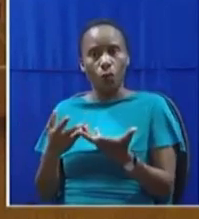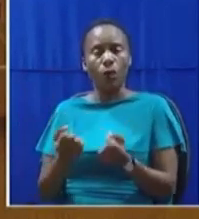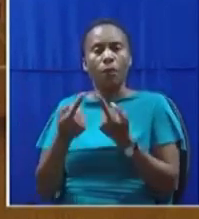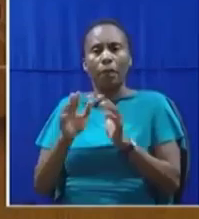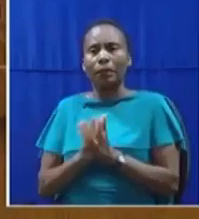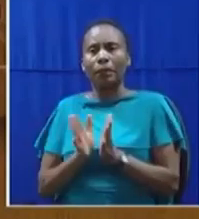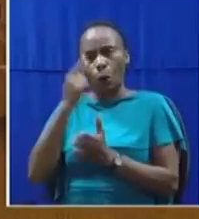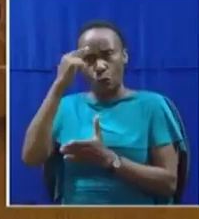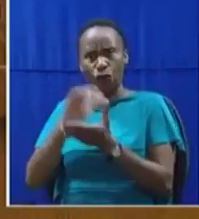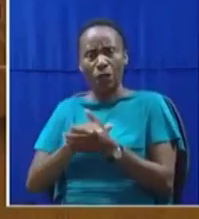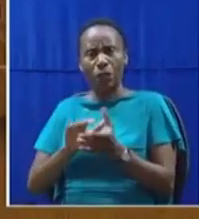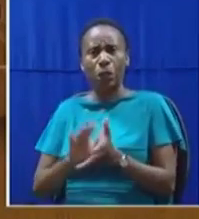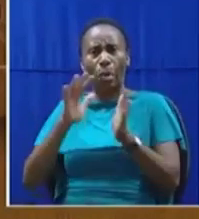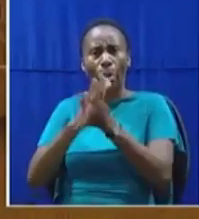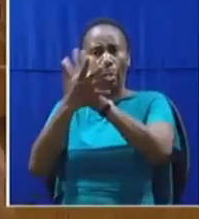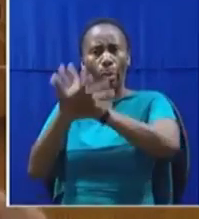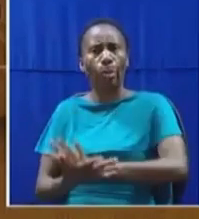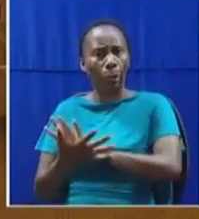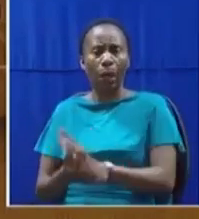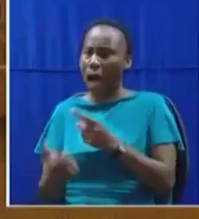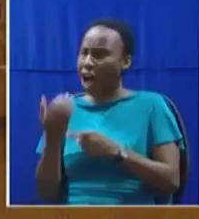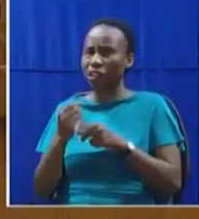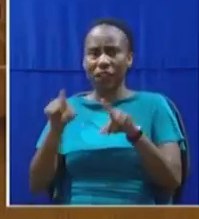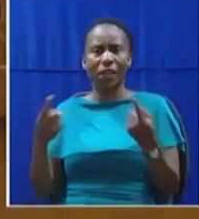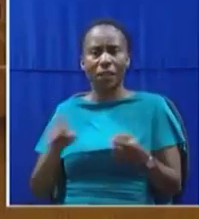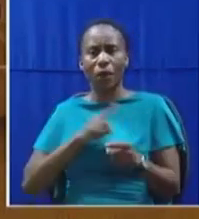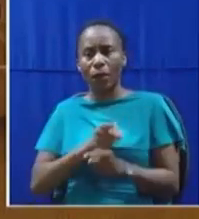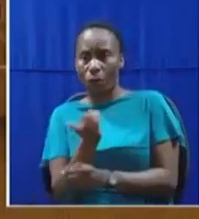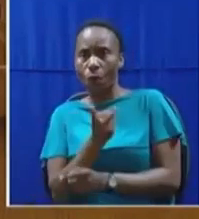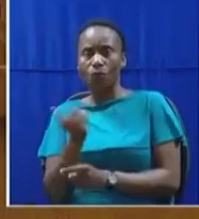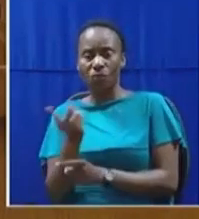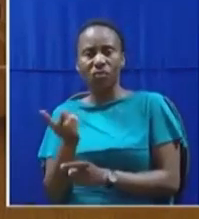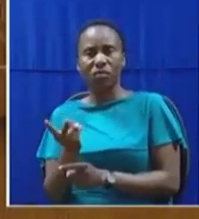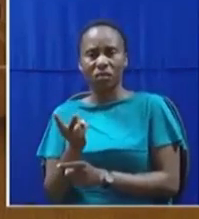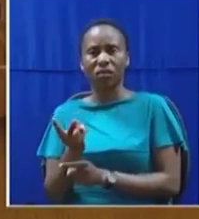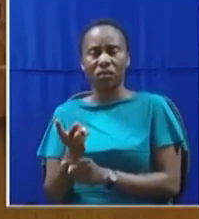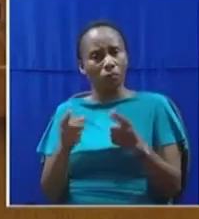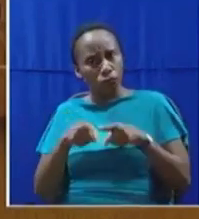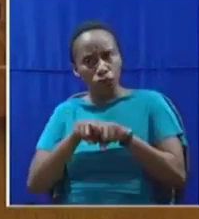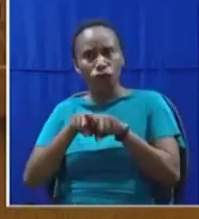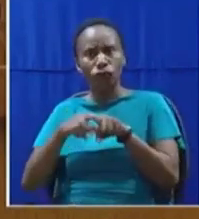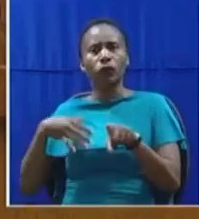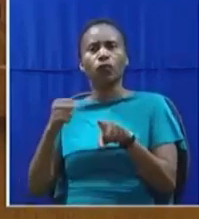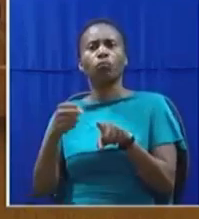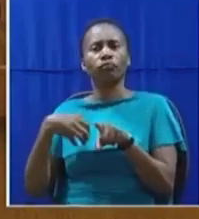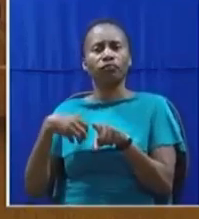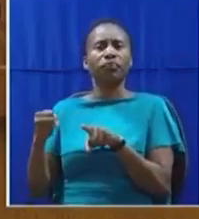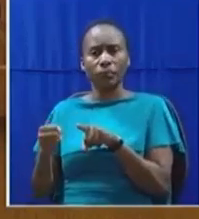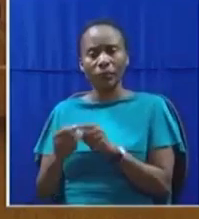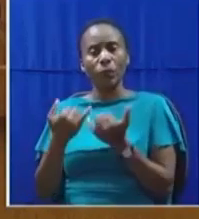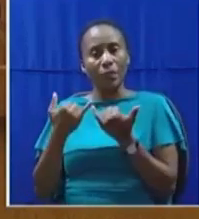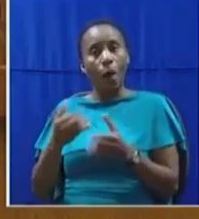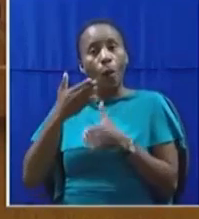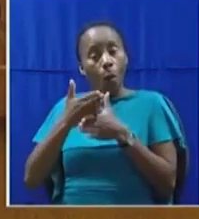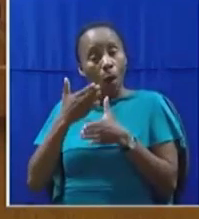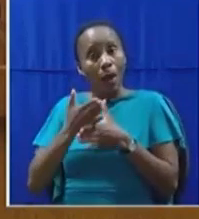achieved, especially because they are fellow comrades. It is therefore the duty of our organization to remedy